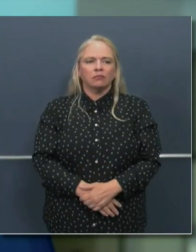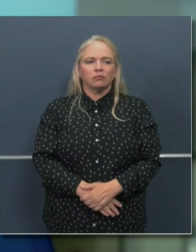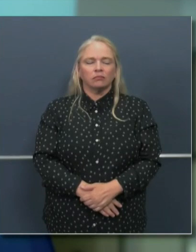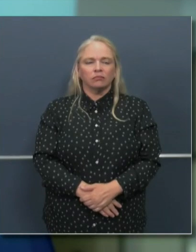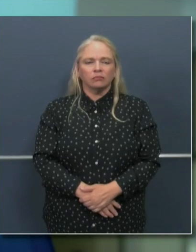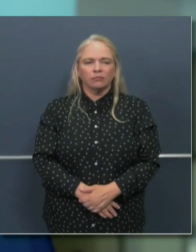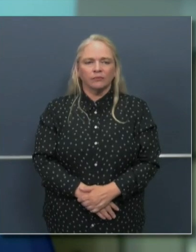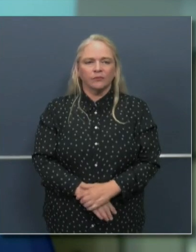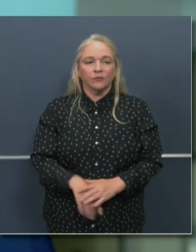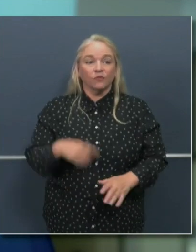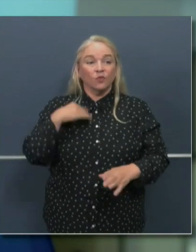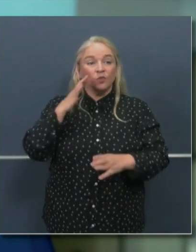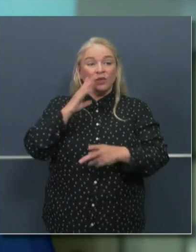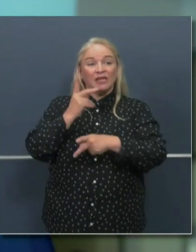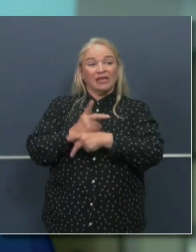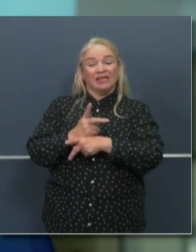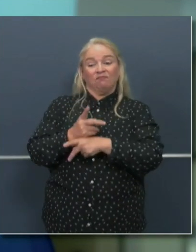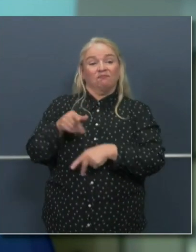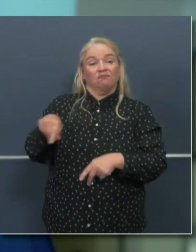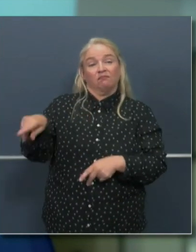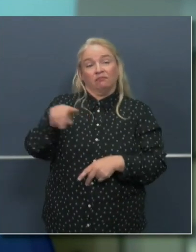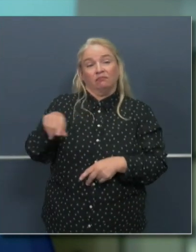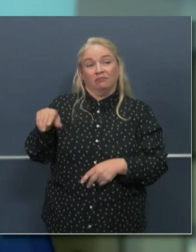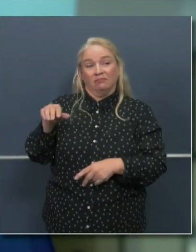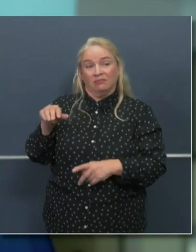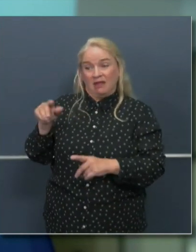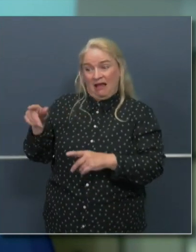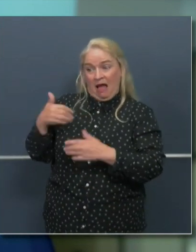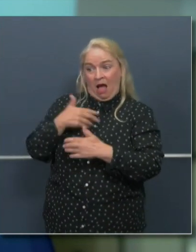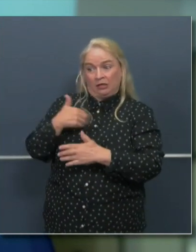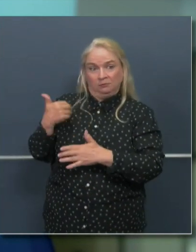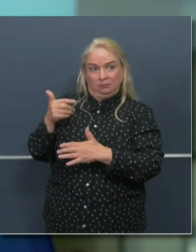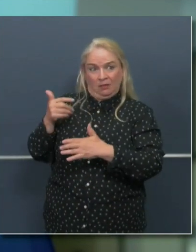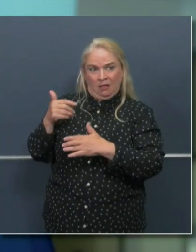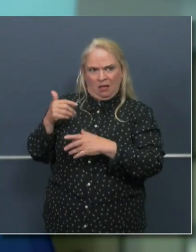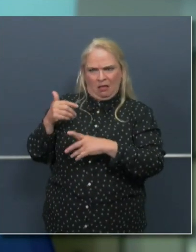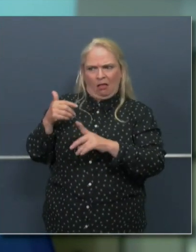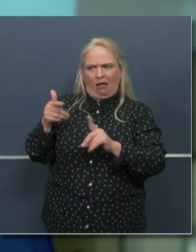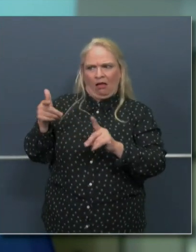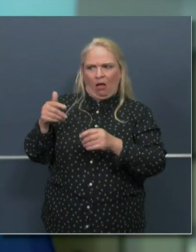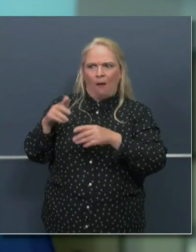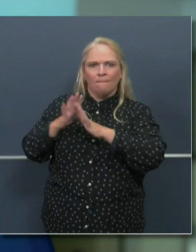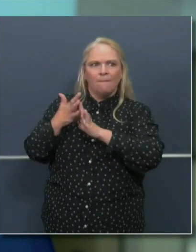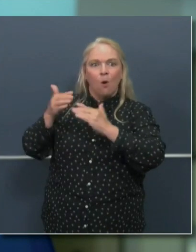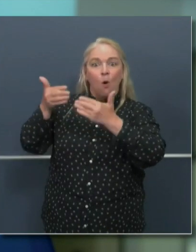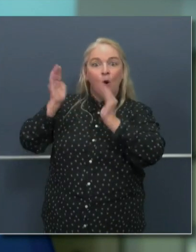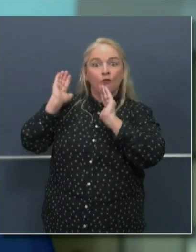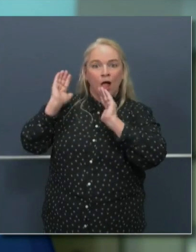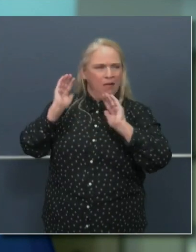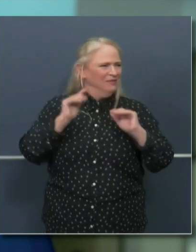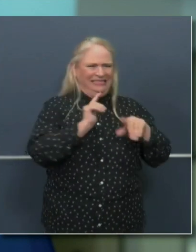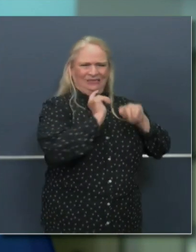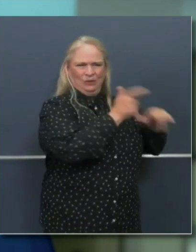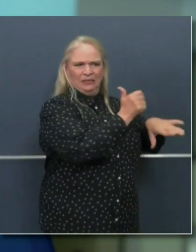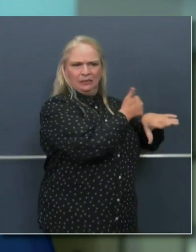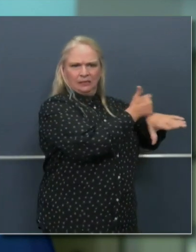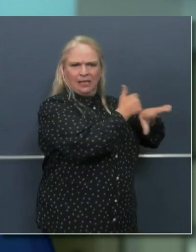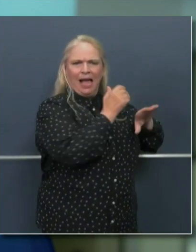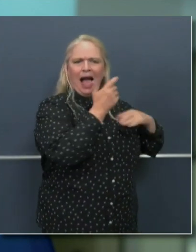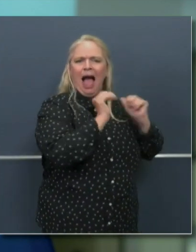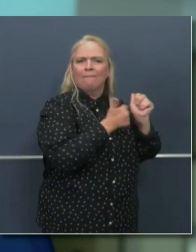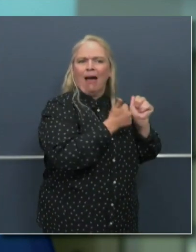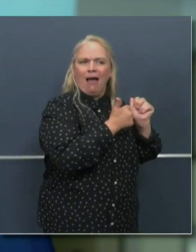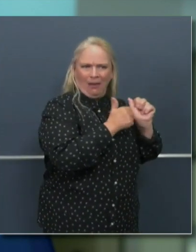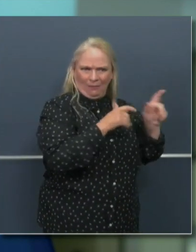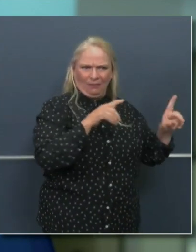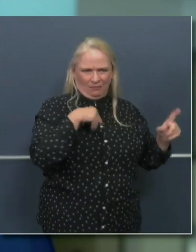prism of being made operational, which is a guideline for what it's worth that we have established to allow us to move if